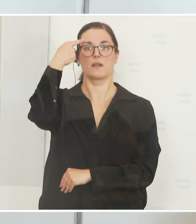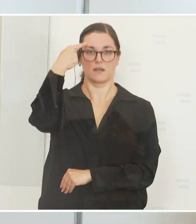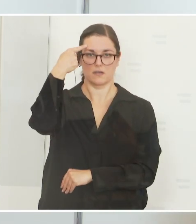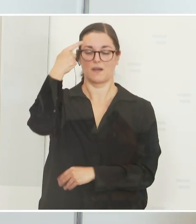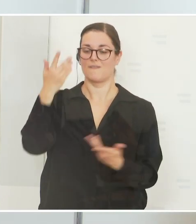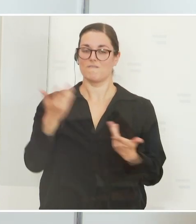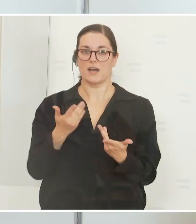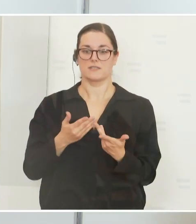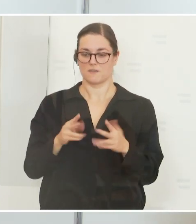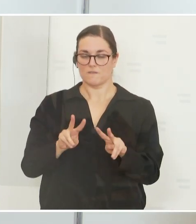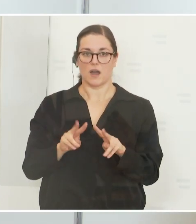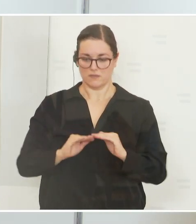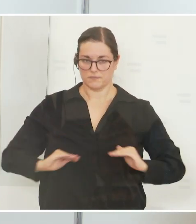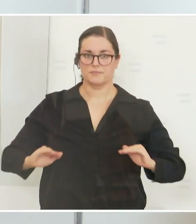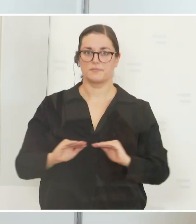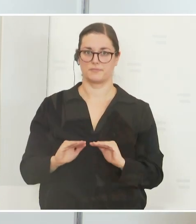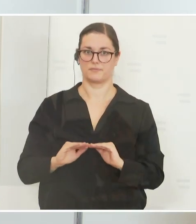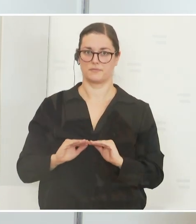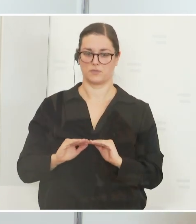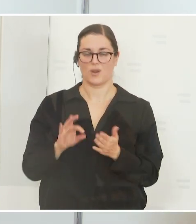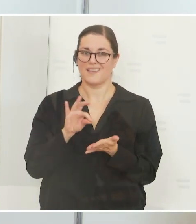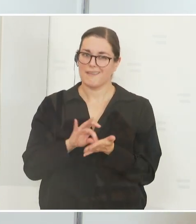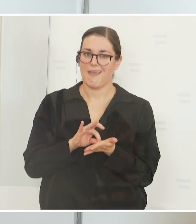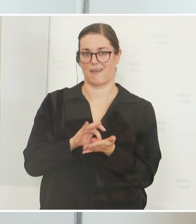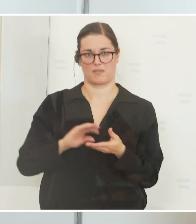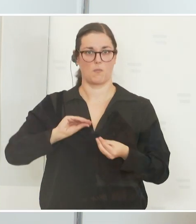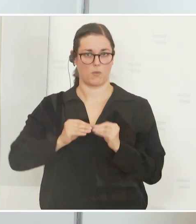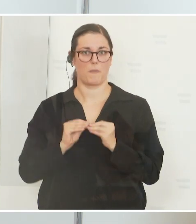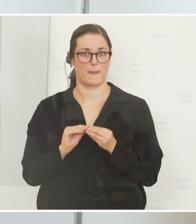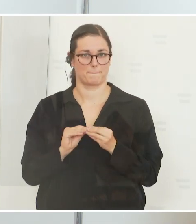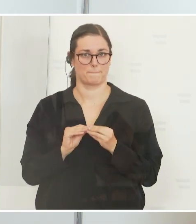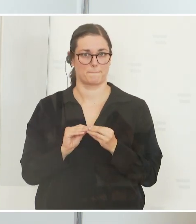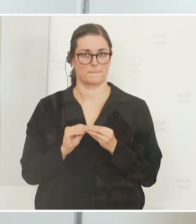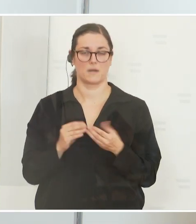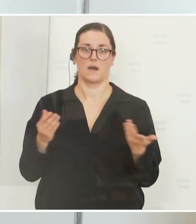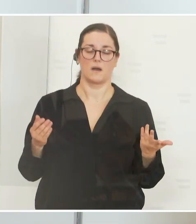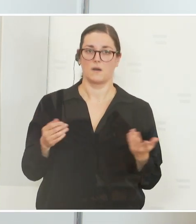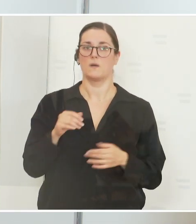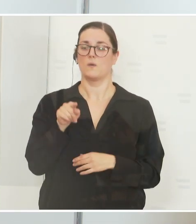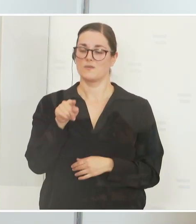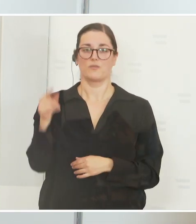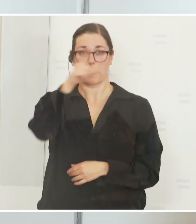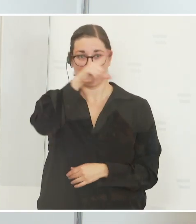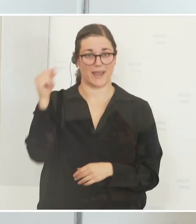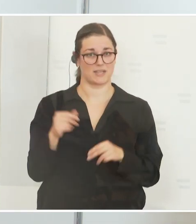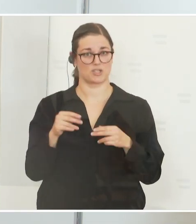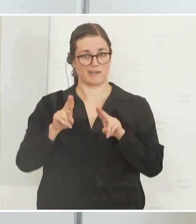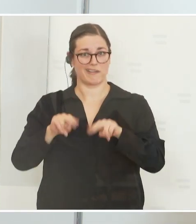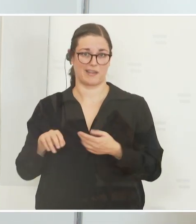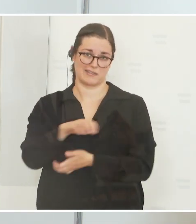problem in Belarus and not distract attention from a crisis, humanitarian and political, in